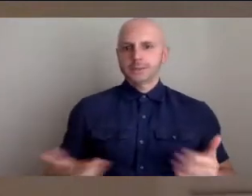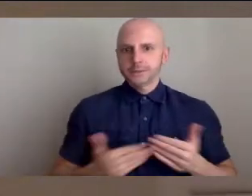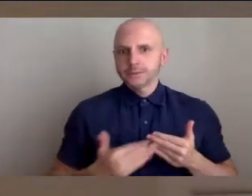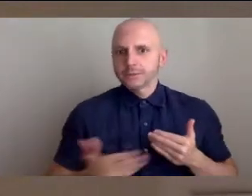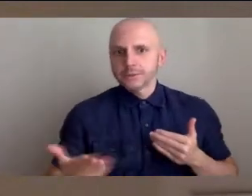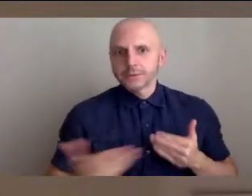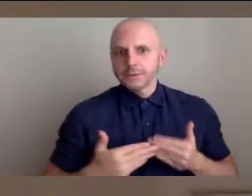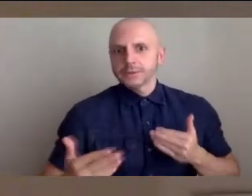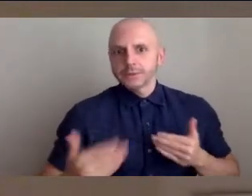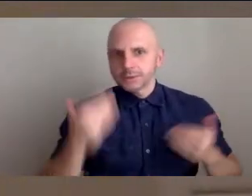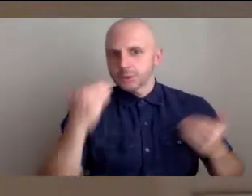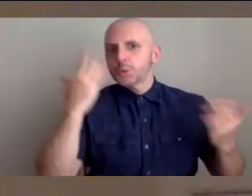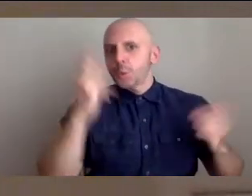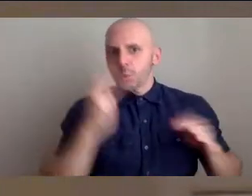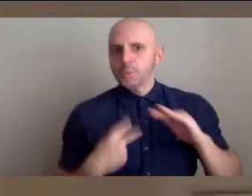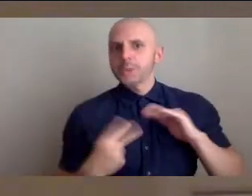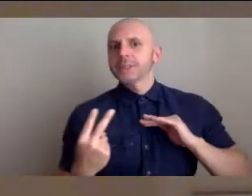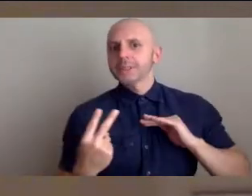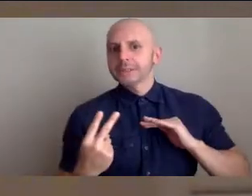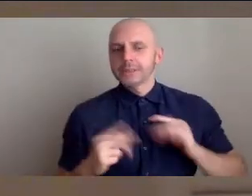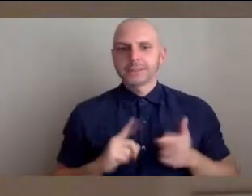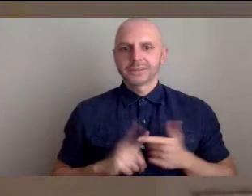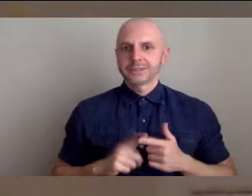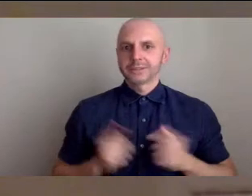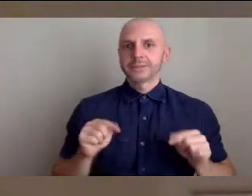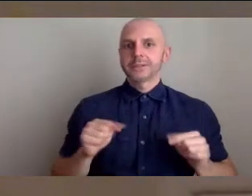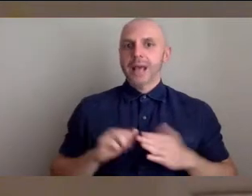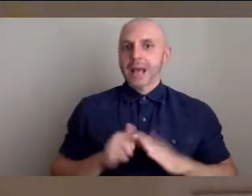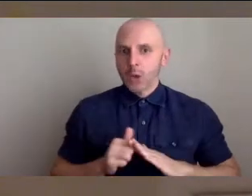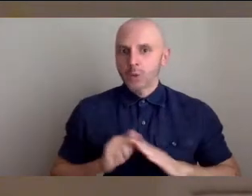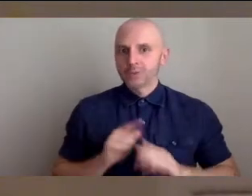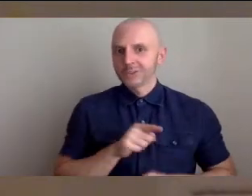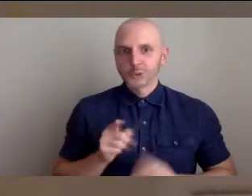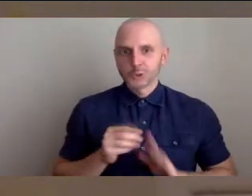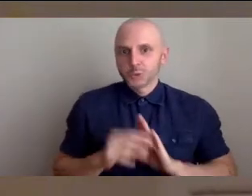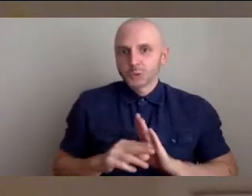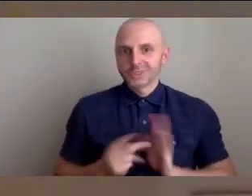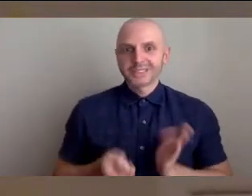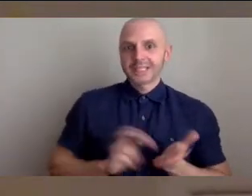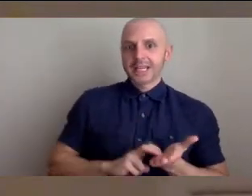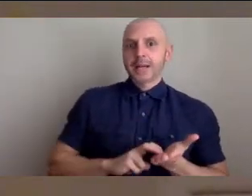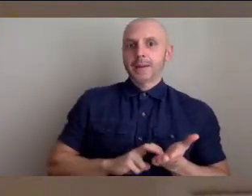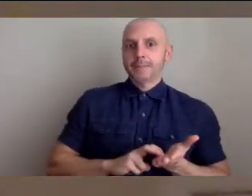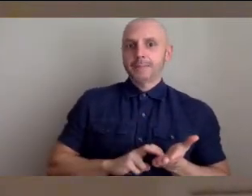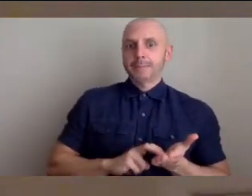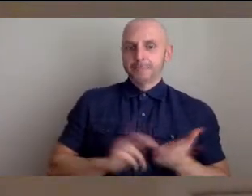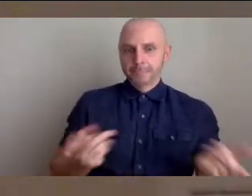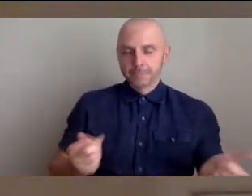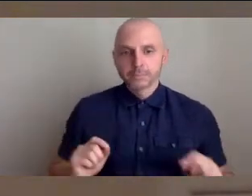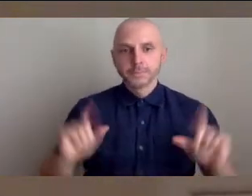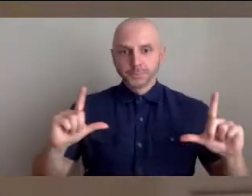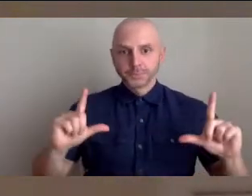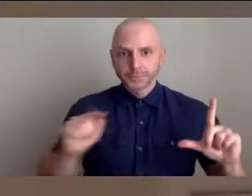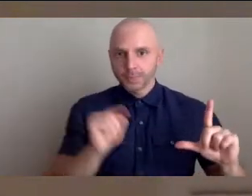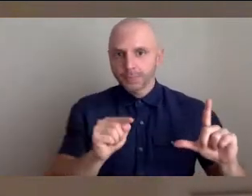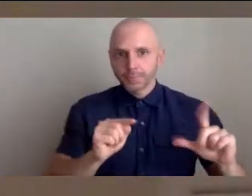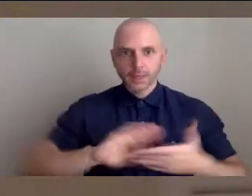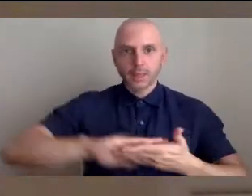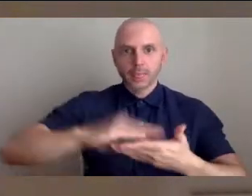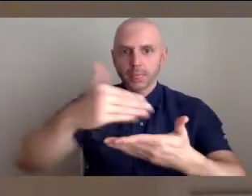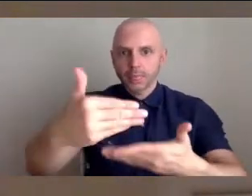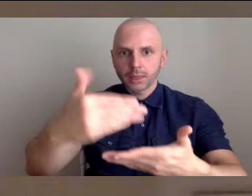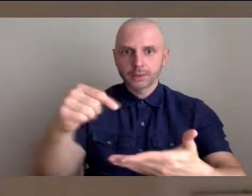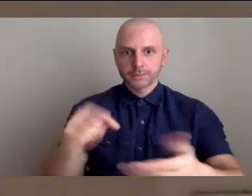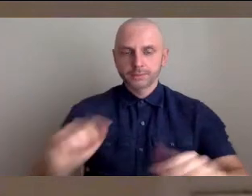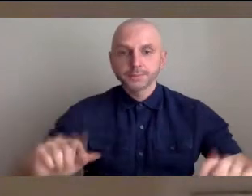hard. Finding the motivation to get up and sit in front of a screen all day, even with this great new 15